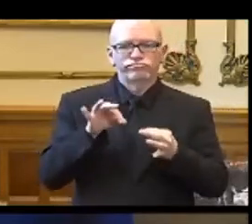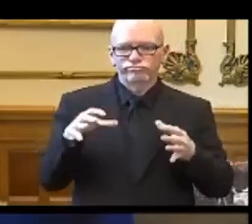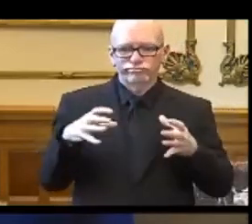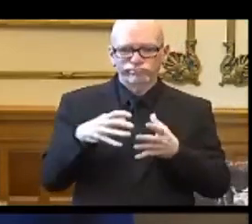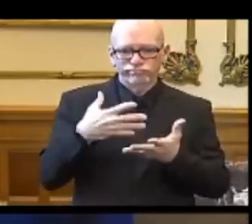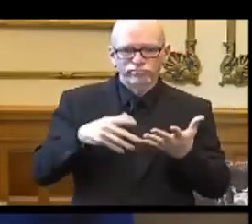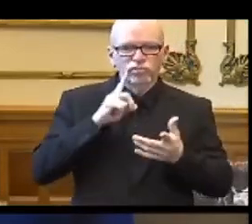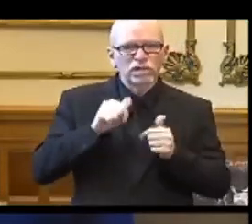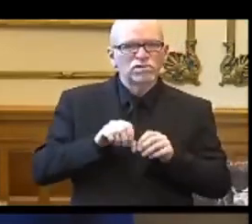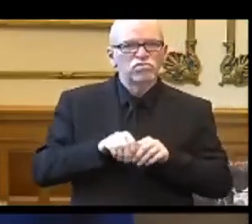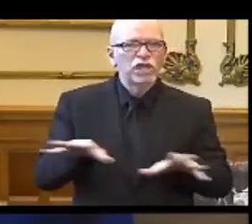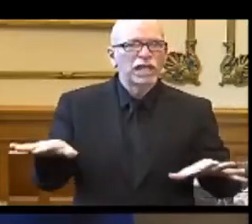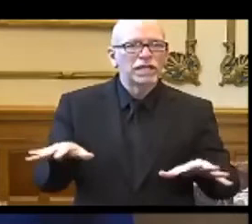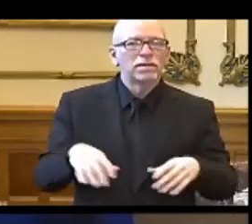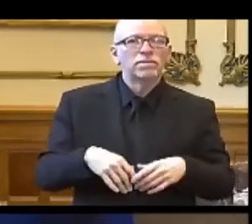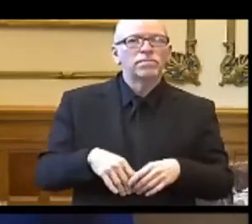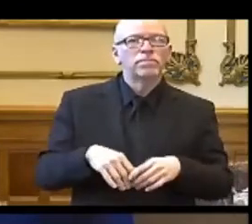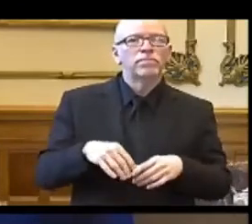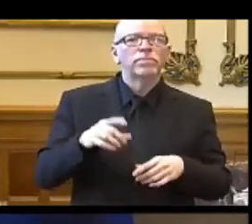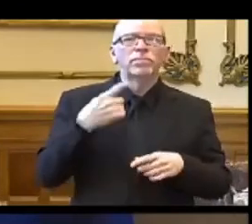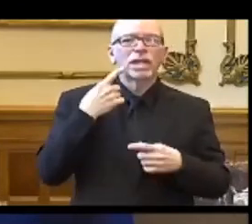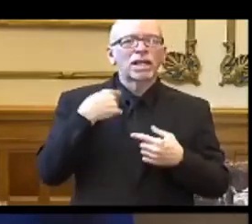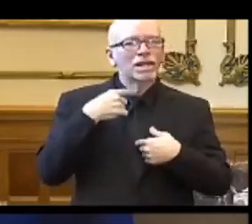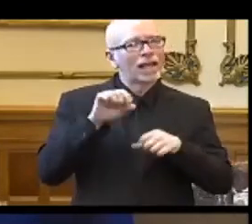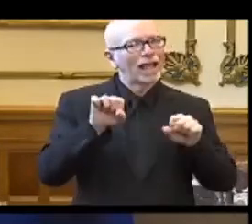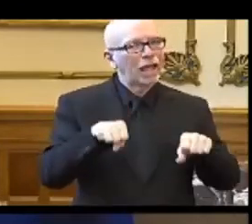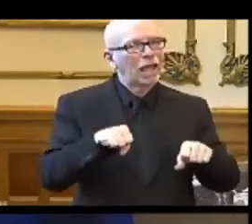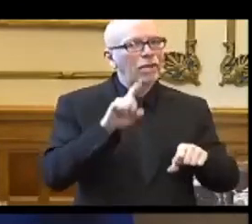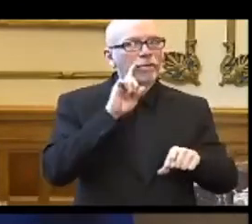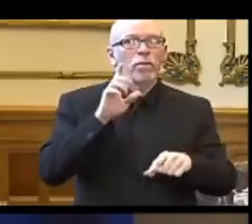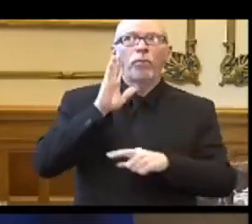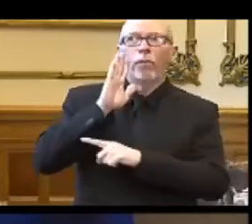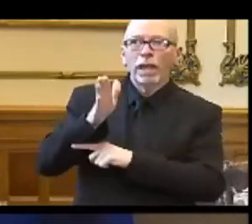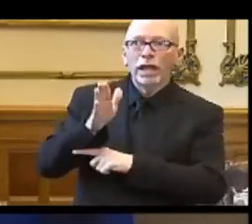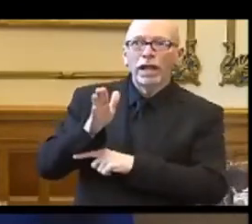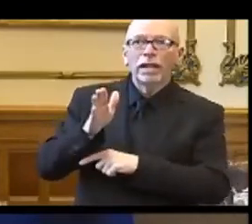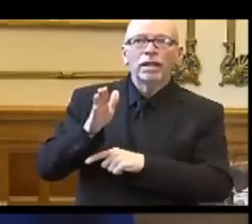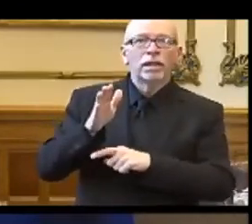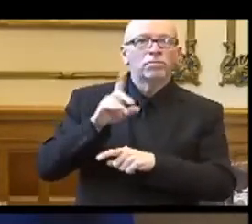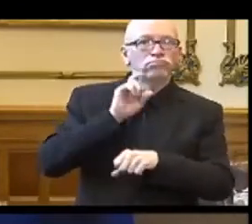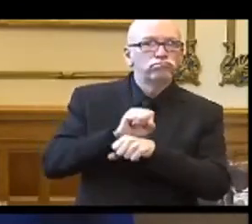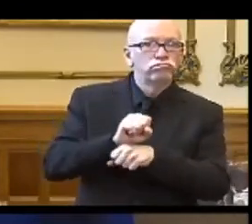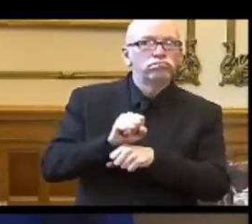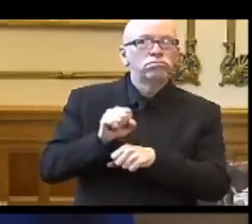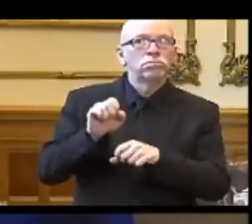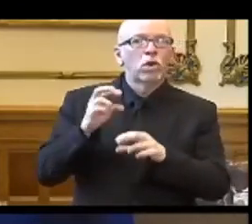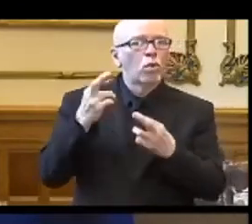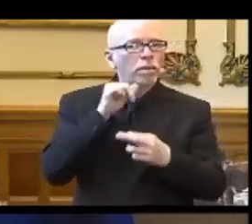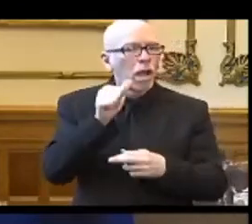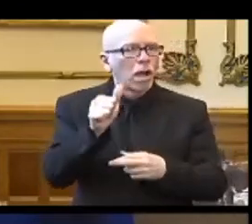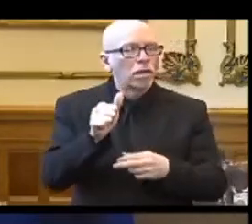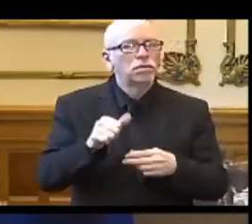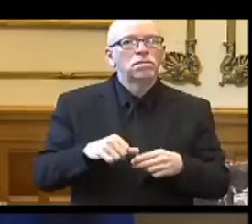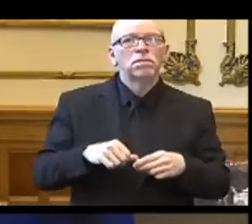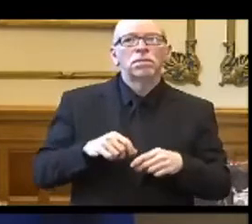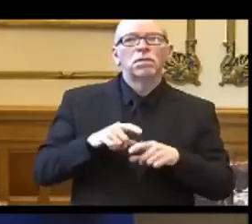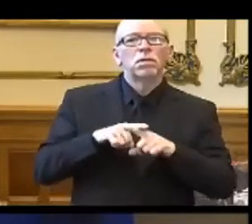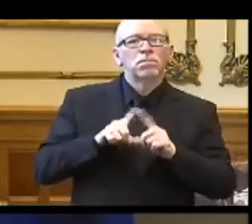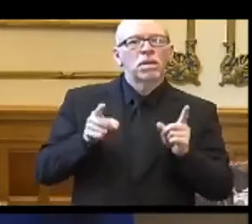can spread. And I underline can. Don't know if it will, hope it won't. I